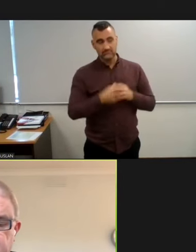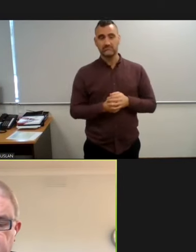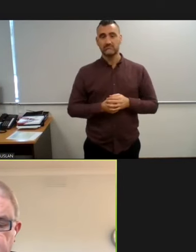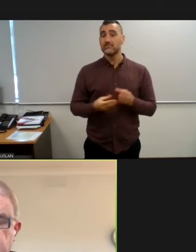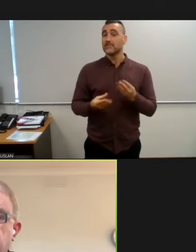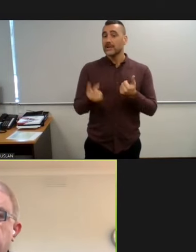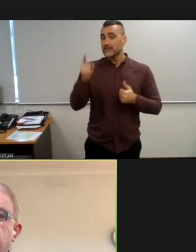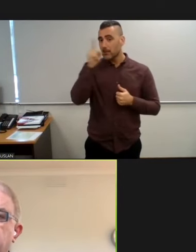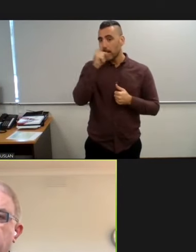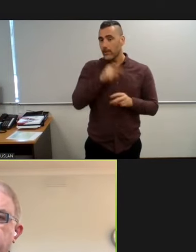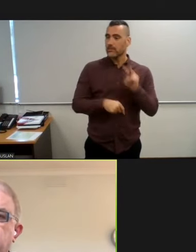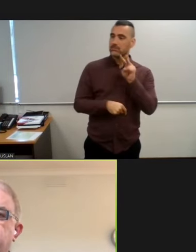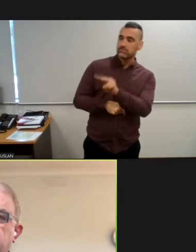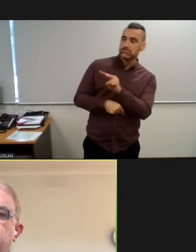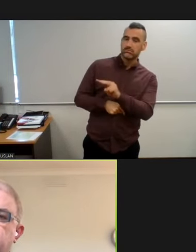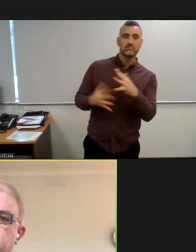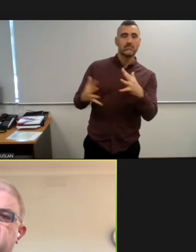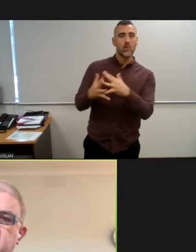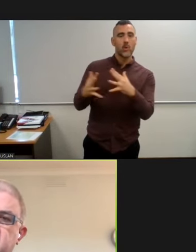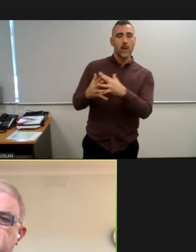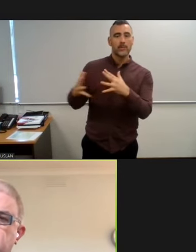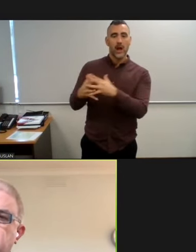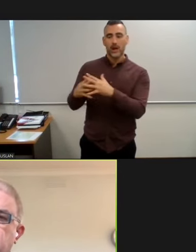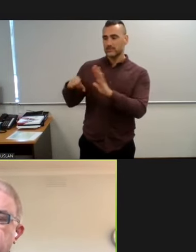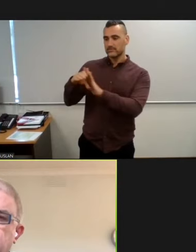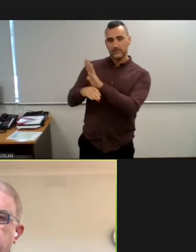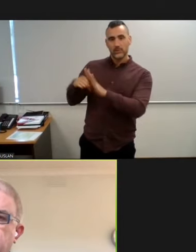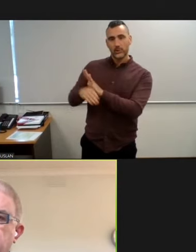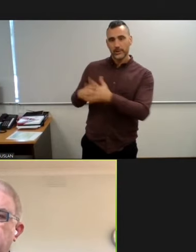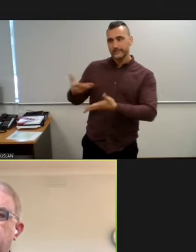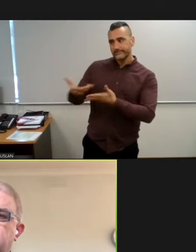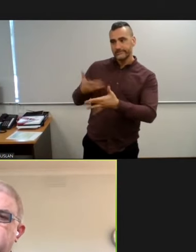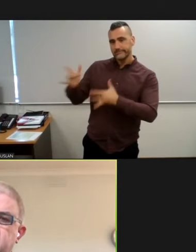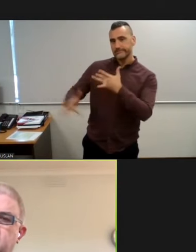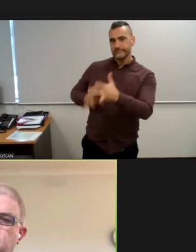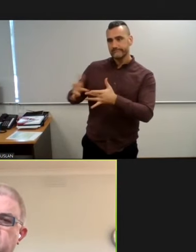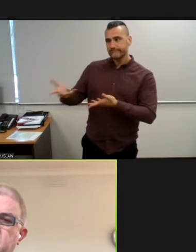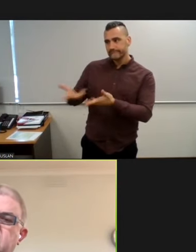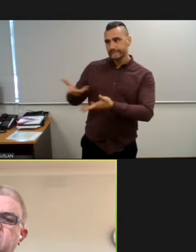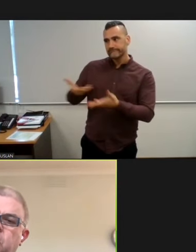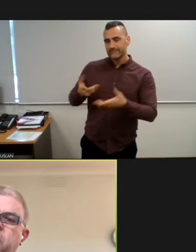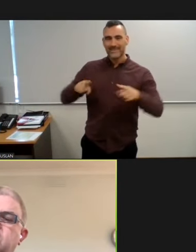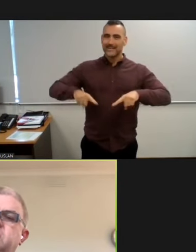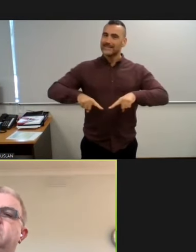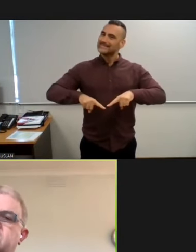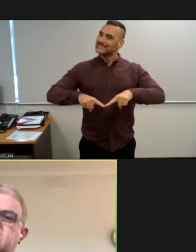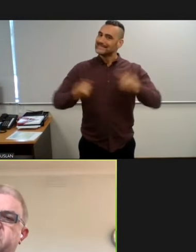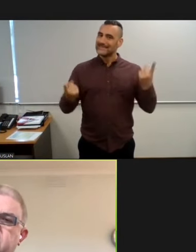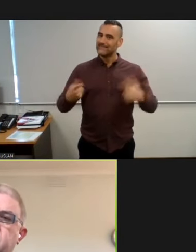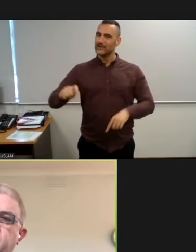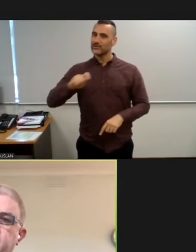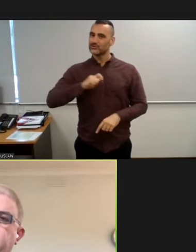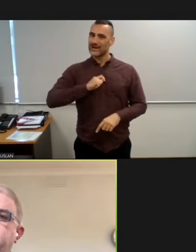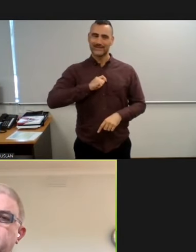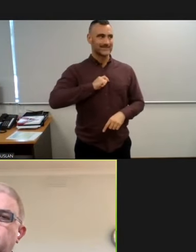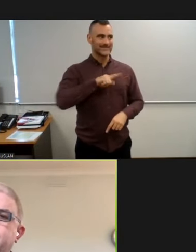different ways from different people with different levels of trust associated with that. And we really need to work with all of those different,